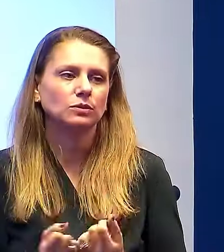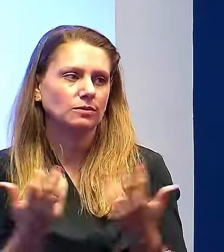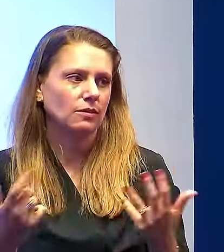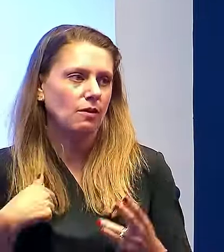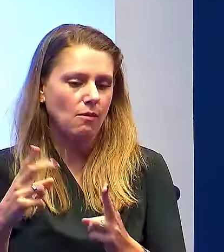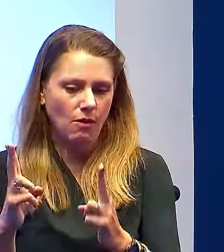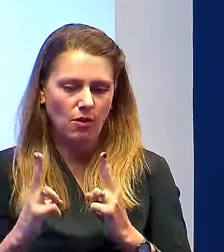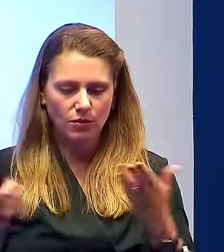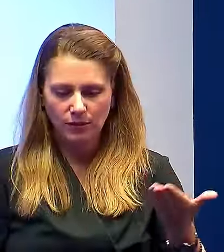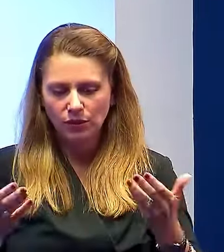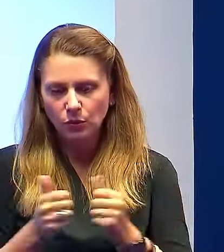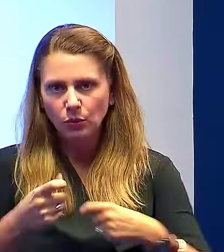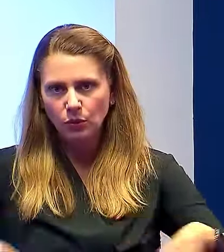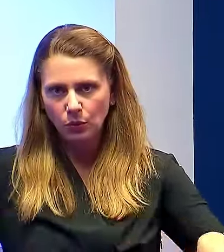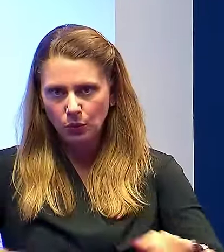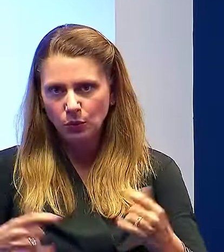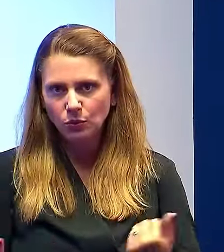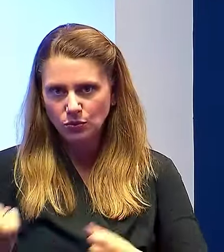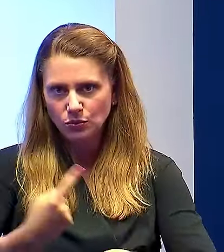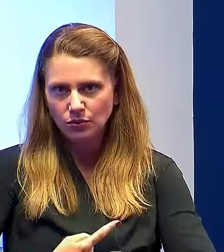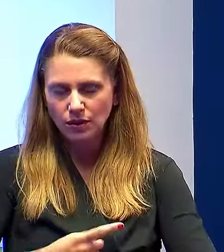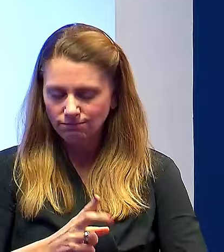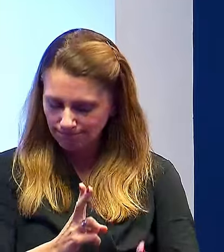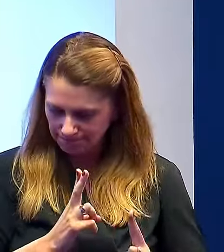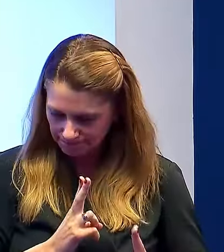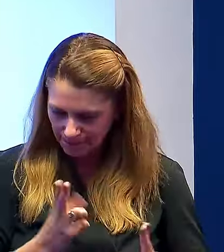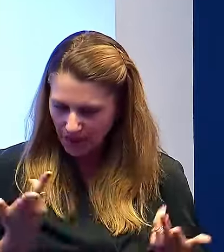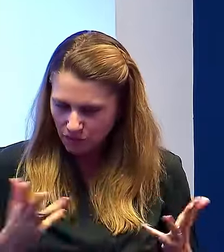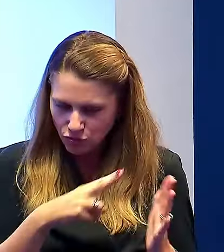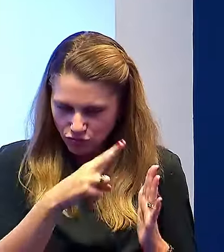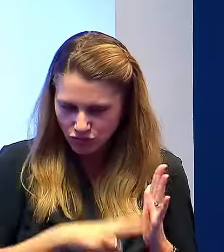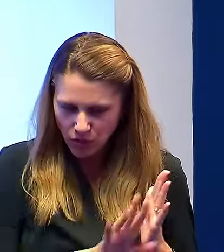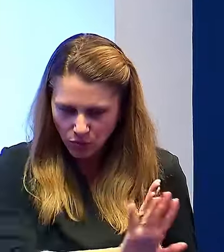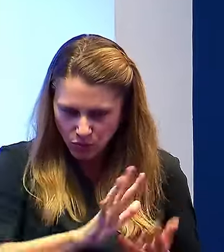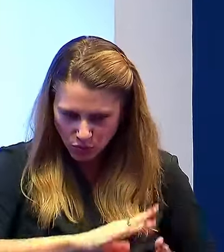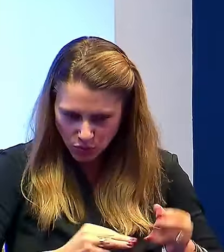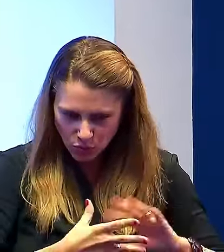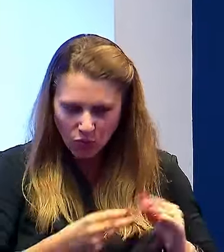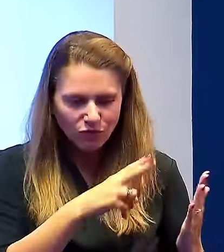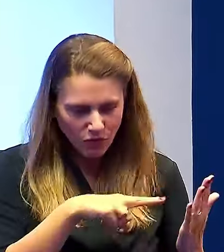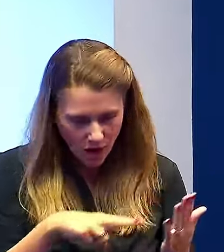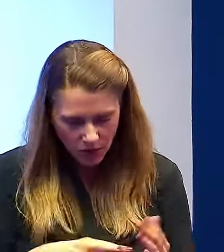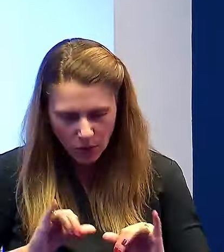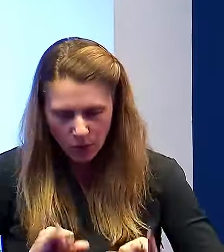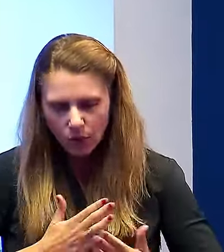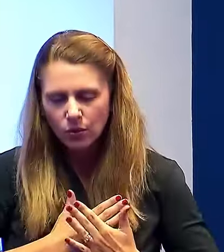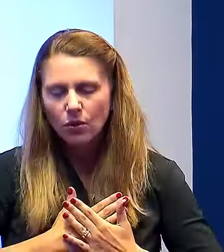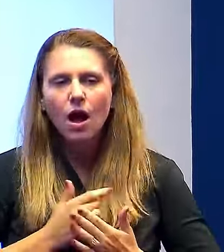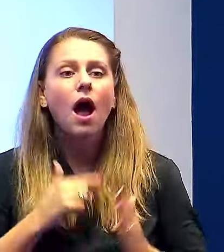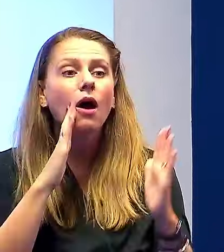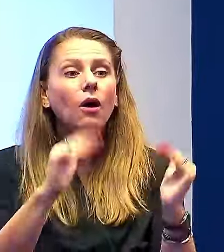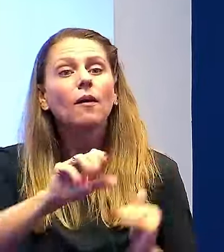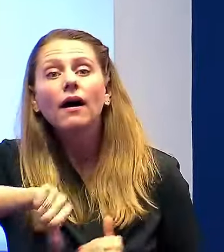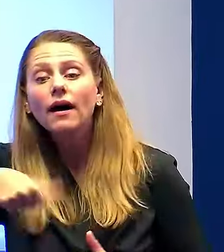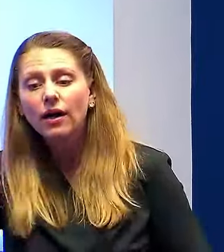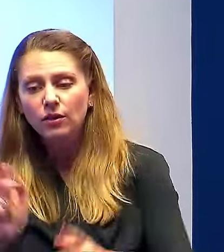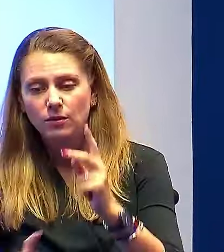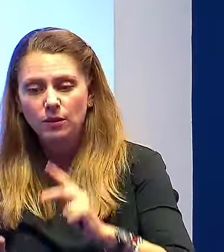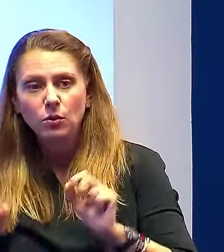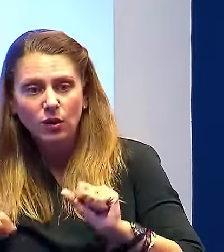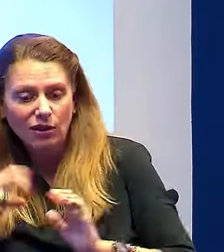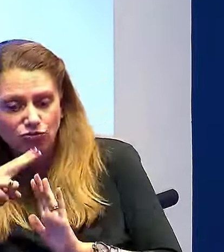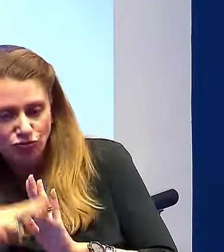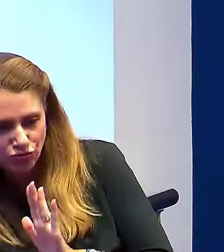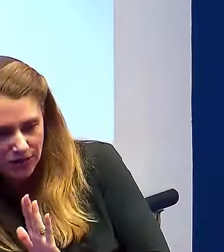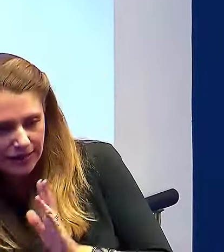honored to be here with you today. I have read your stories, and I hope that others are going to get the opportunity to read about what